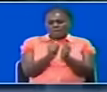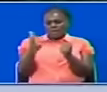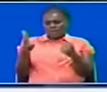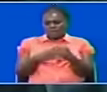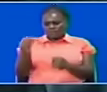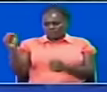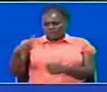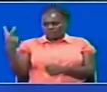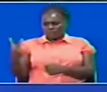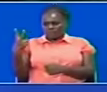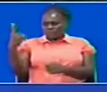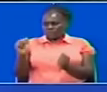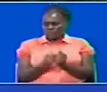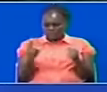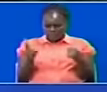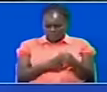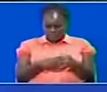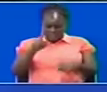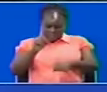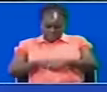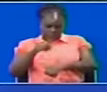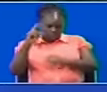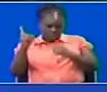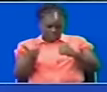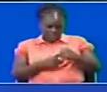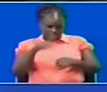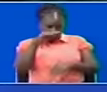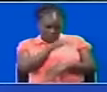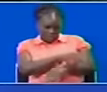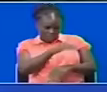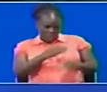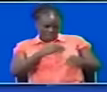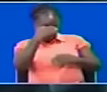19th of February 2017 at 6 p.m., after which